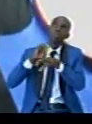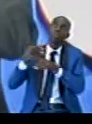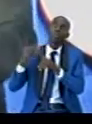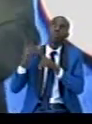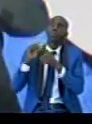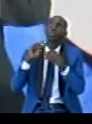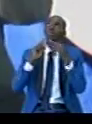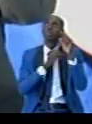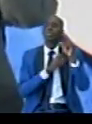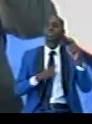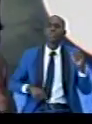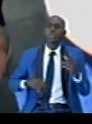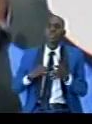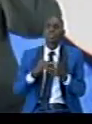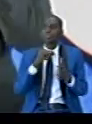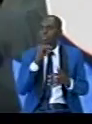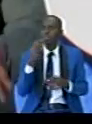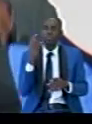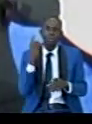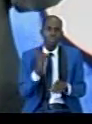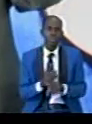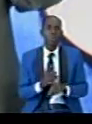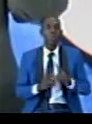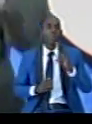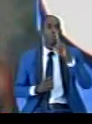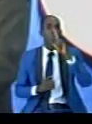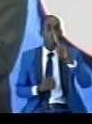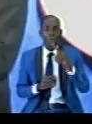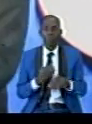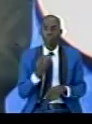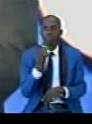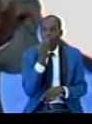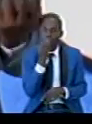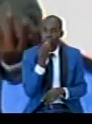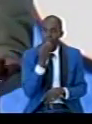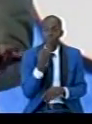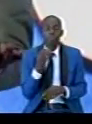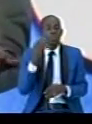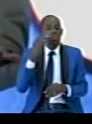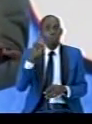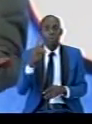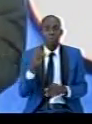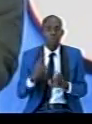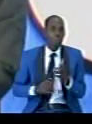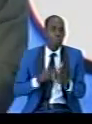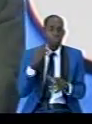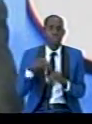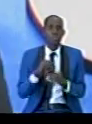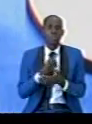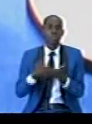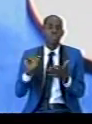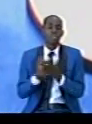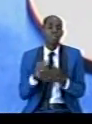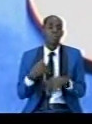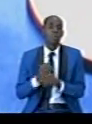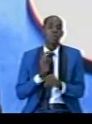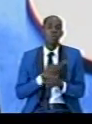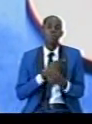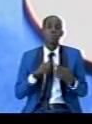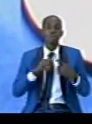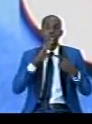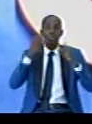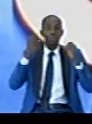one meal on one day of the whole week that keeps us strong. It is that